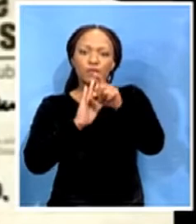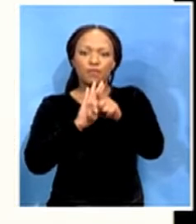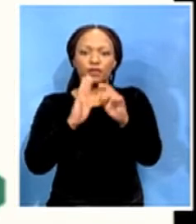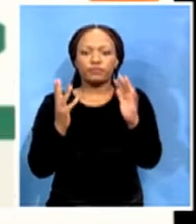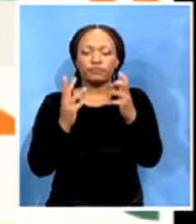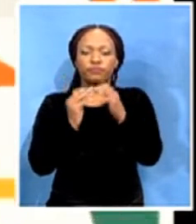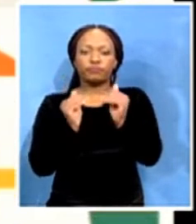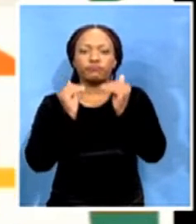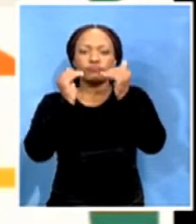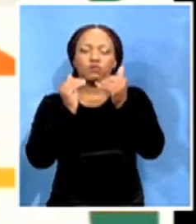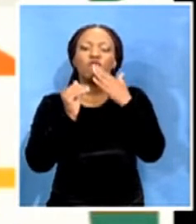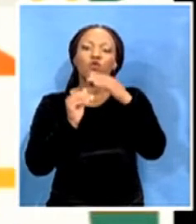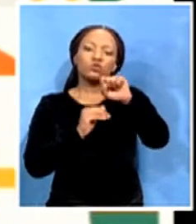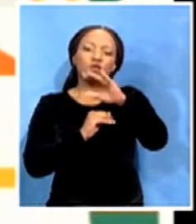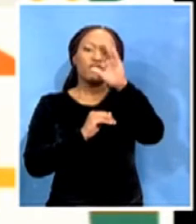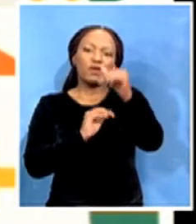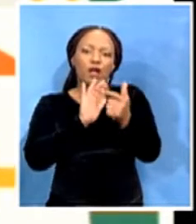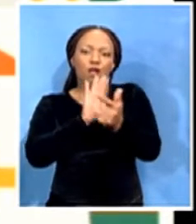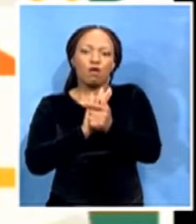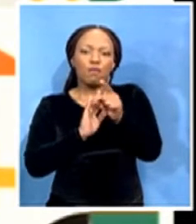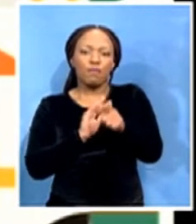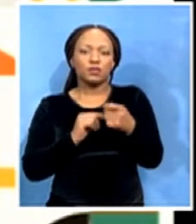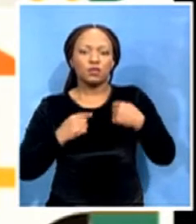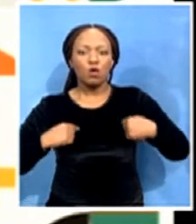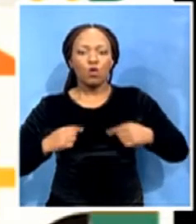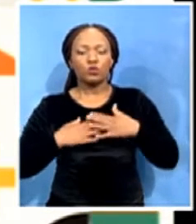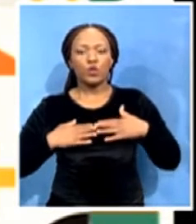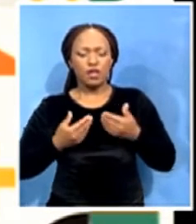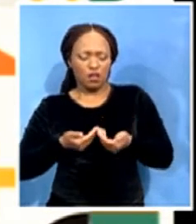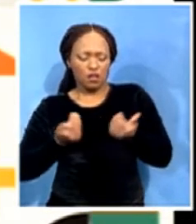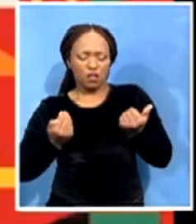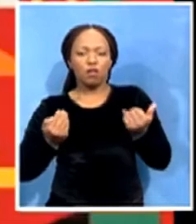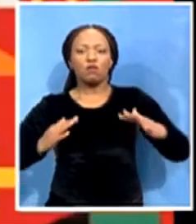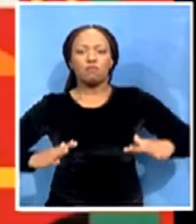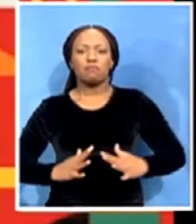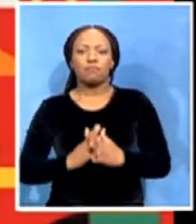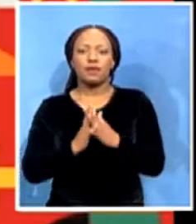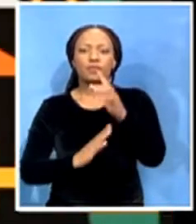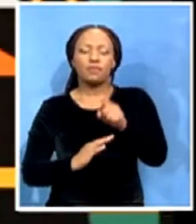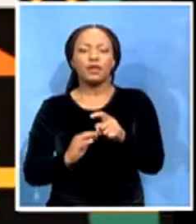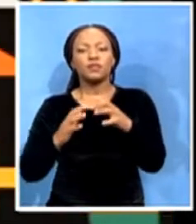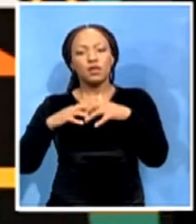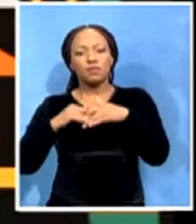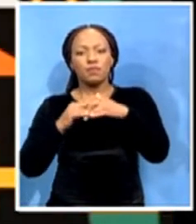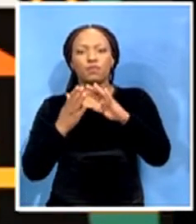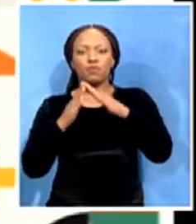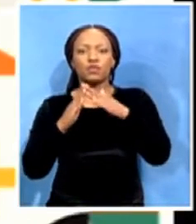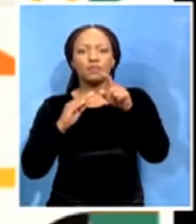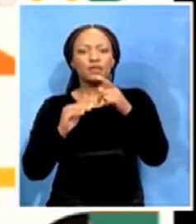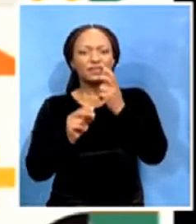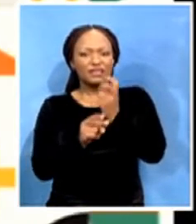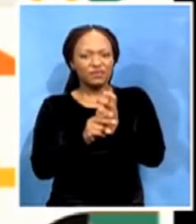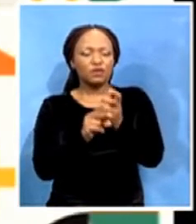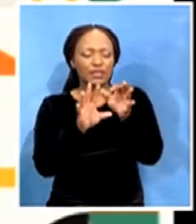to heal the divisions of the past and establish a society based on democratic values, social justice,